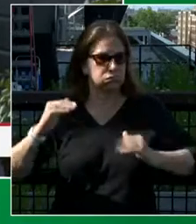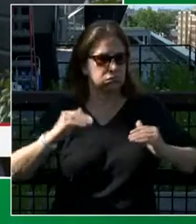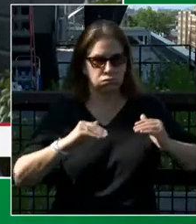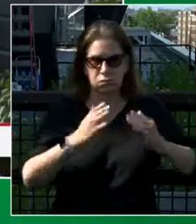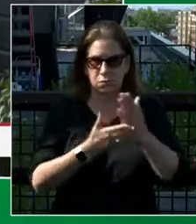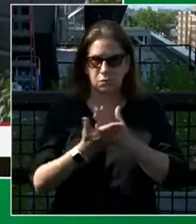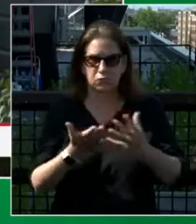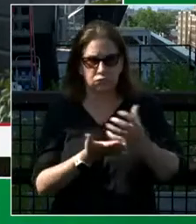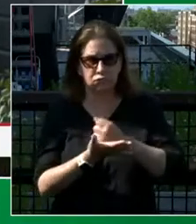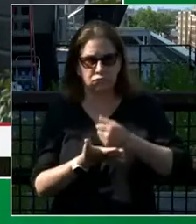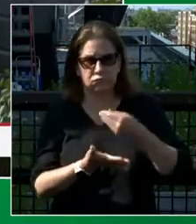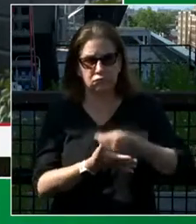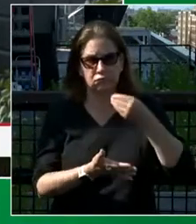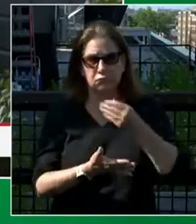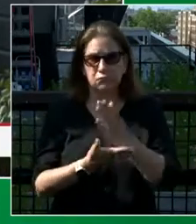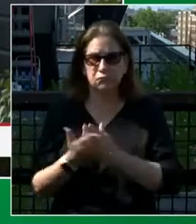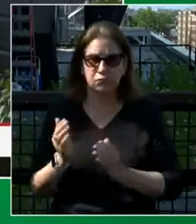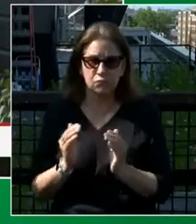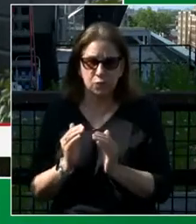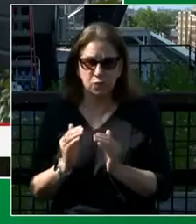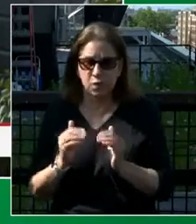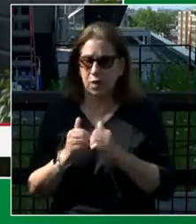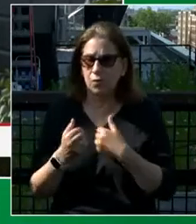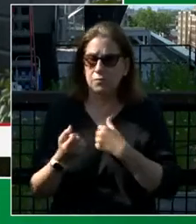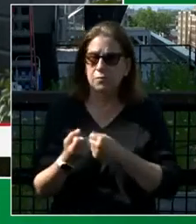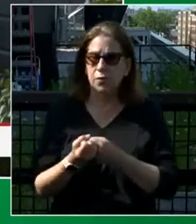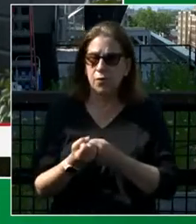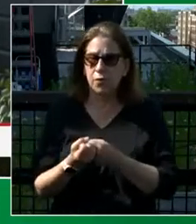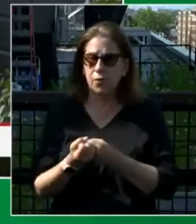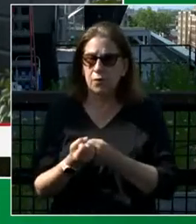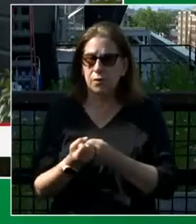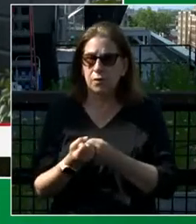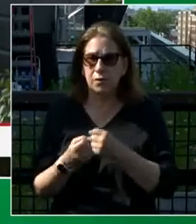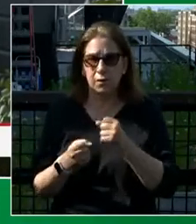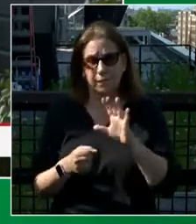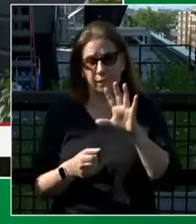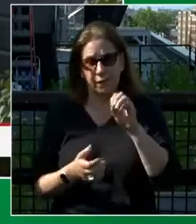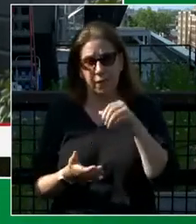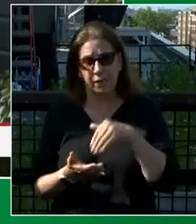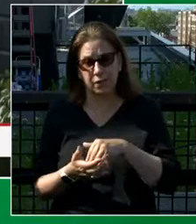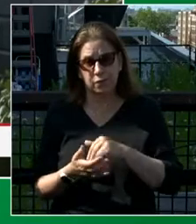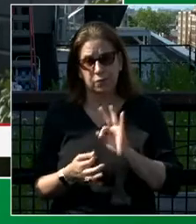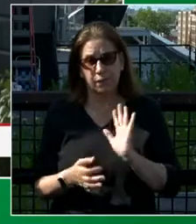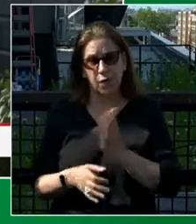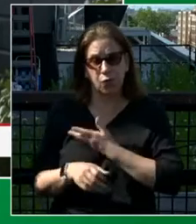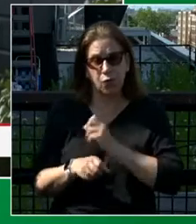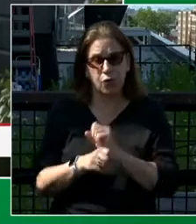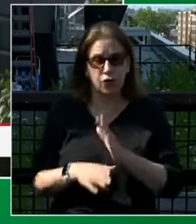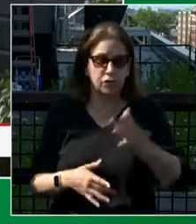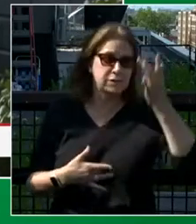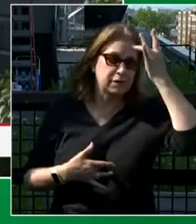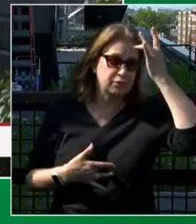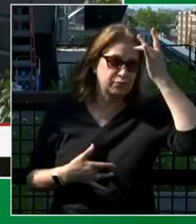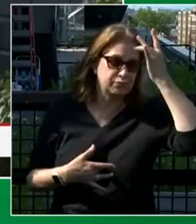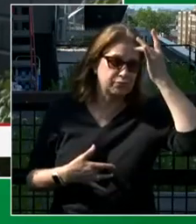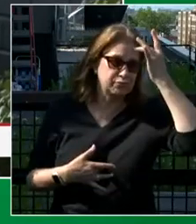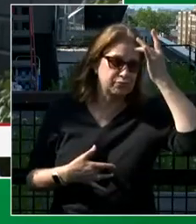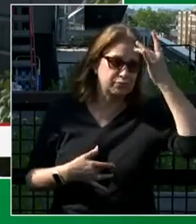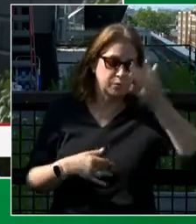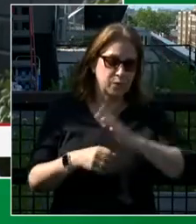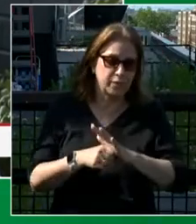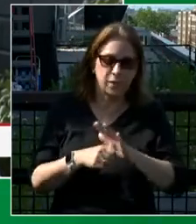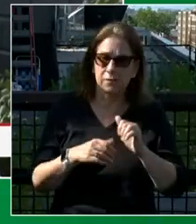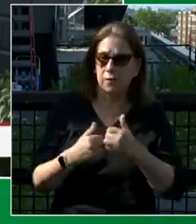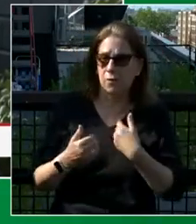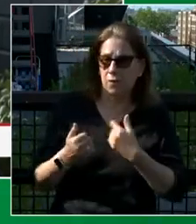got COVID, and, you know, many who passed away or who had relatives pass away, and thinking about how do we push for racial equity